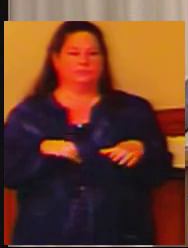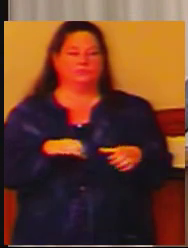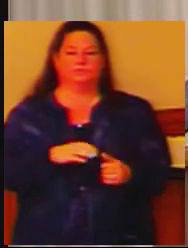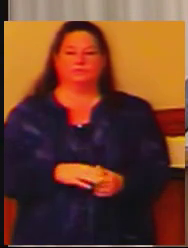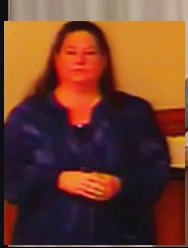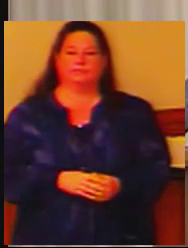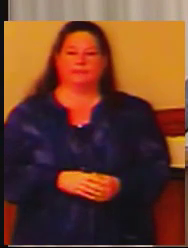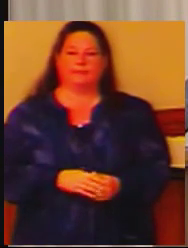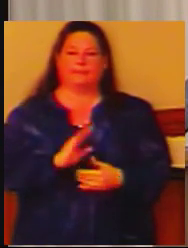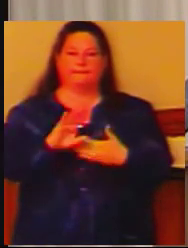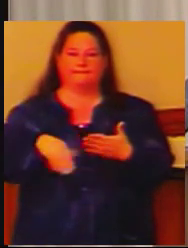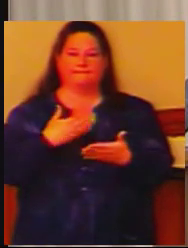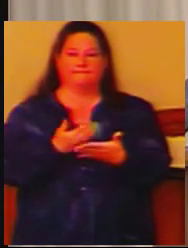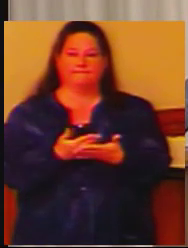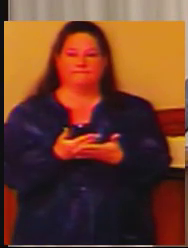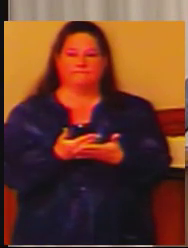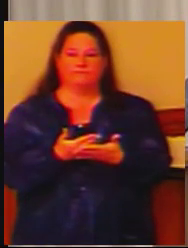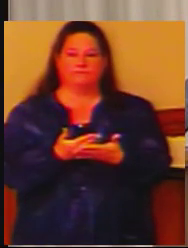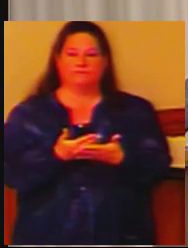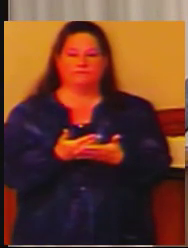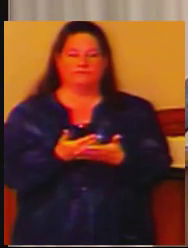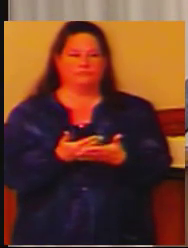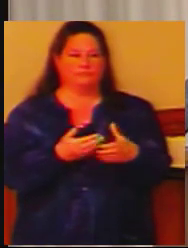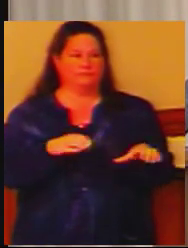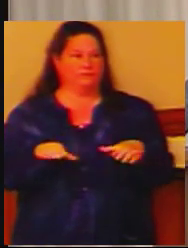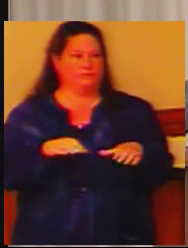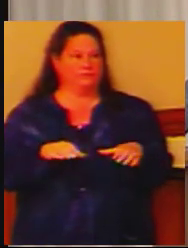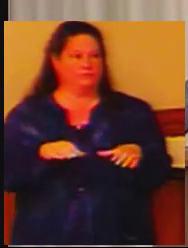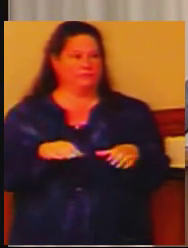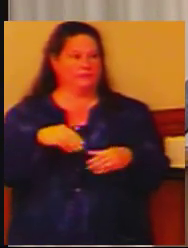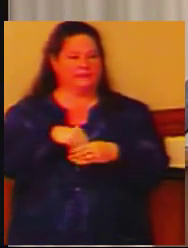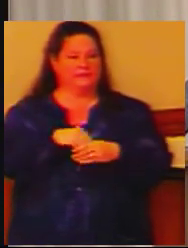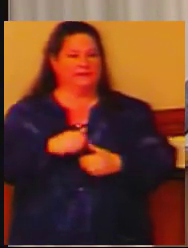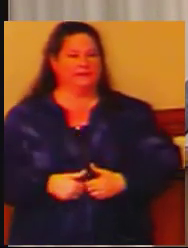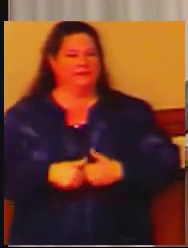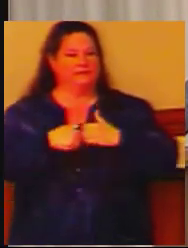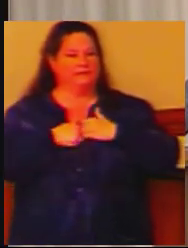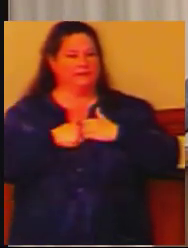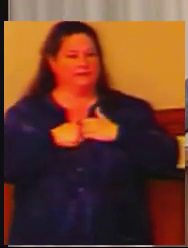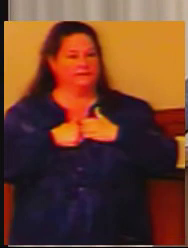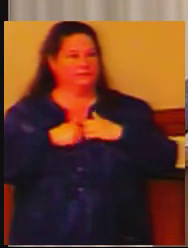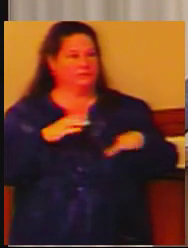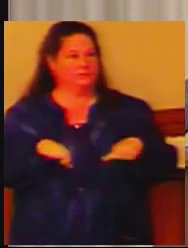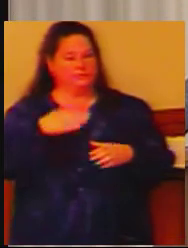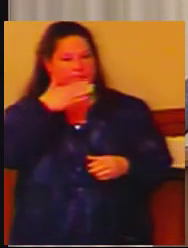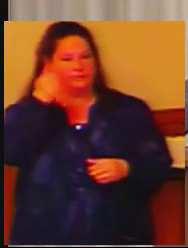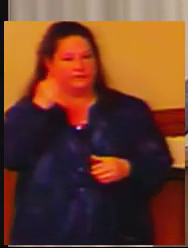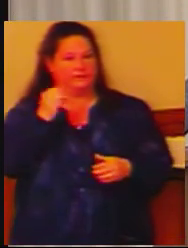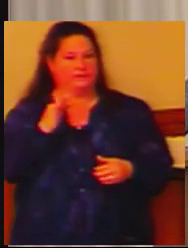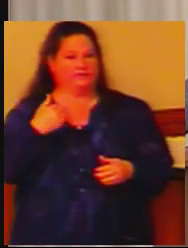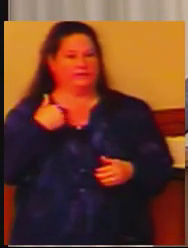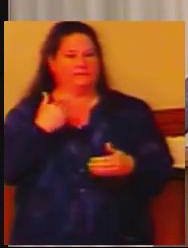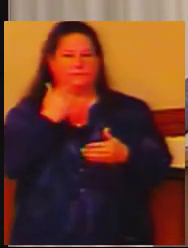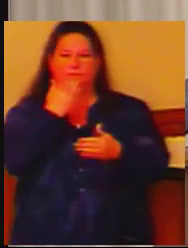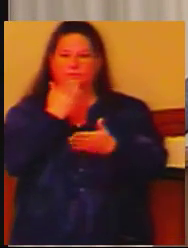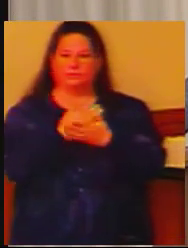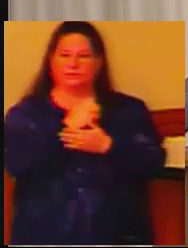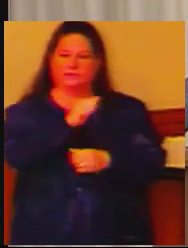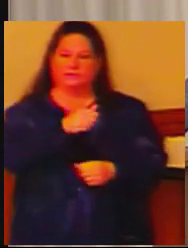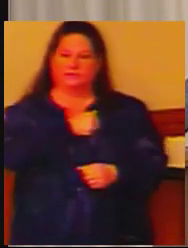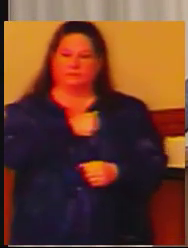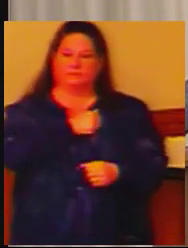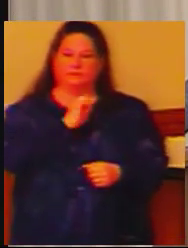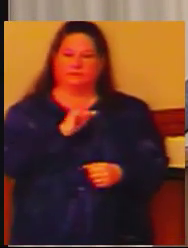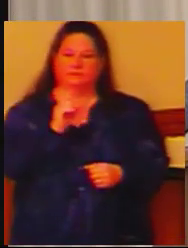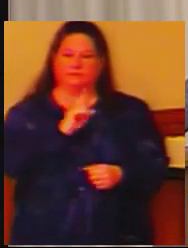And all this is done, all that is done in life is done better if we have a good attitude. And